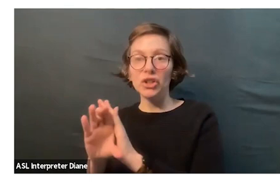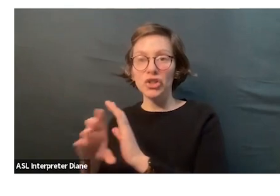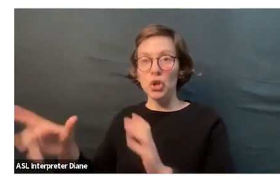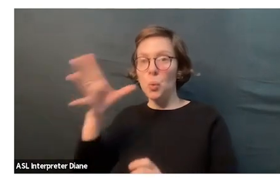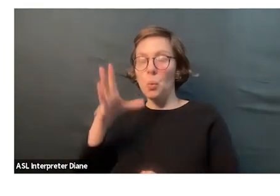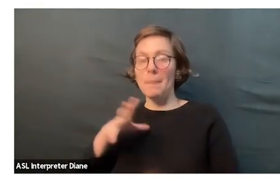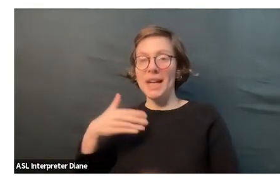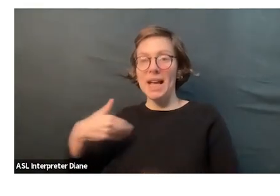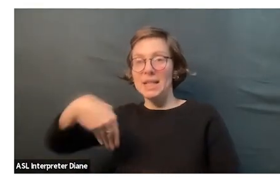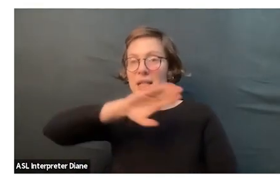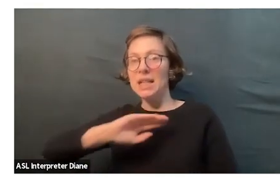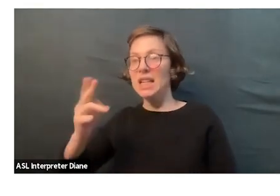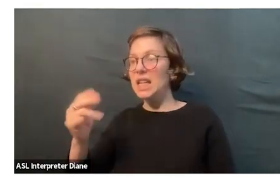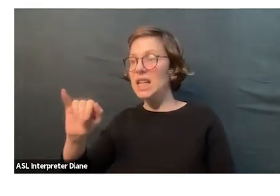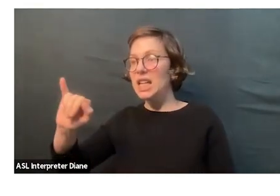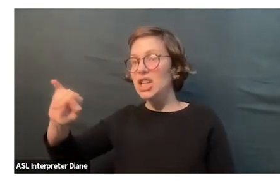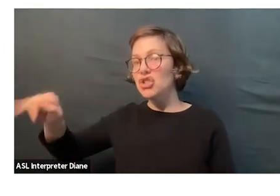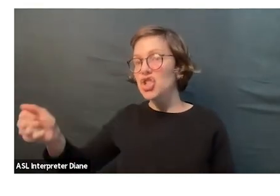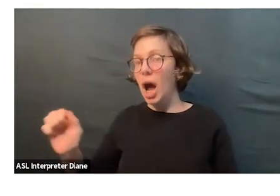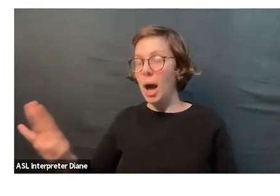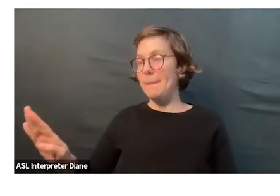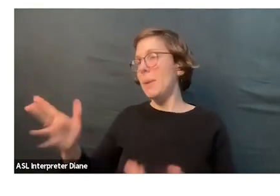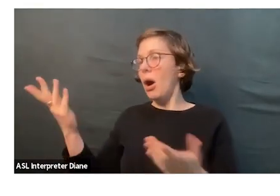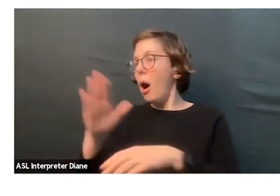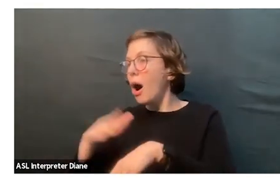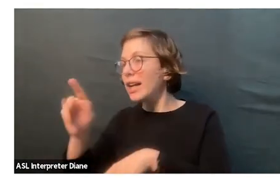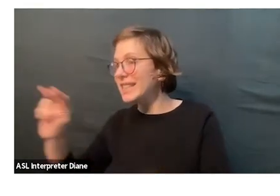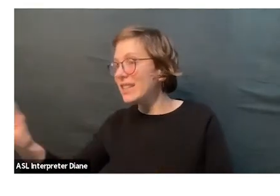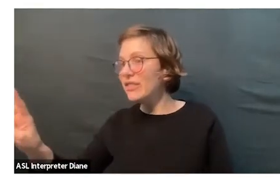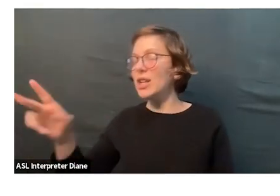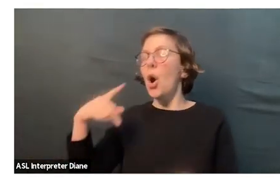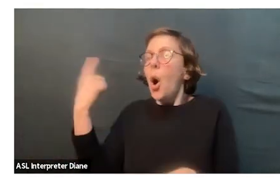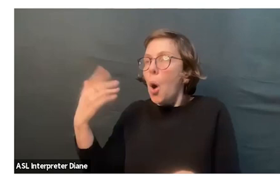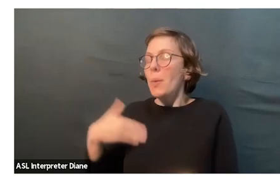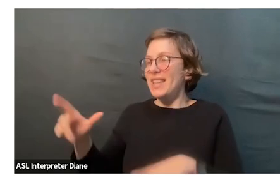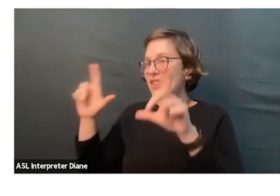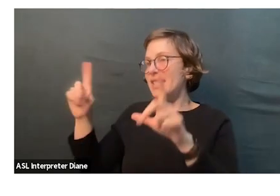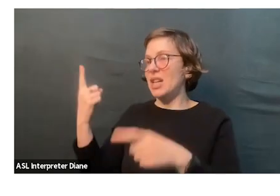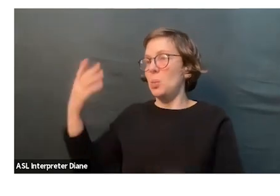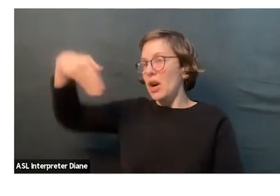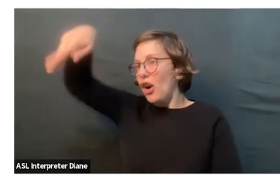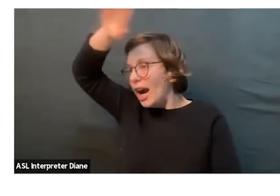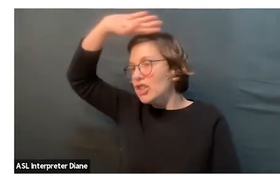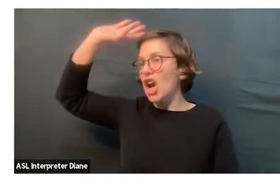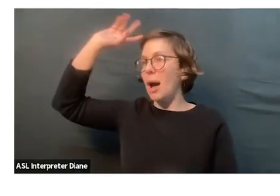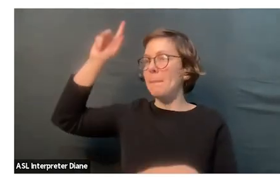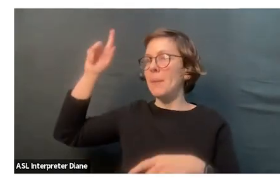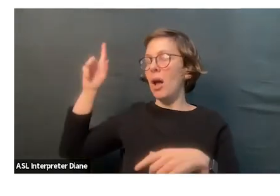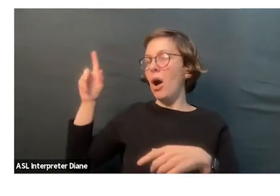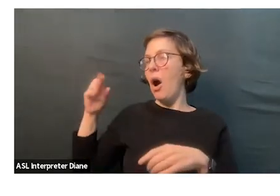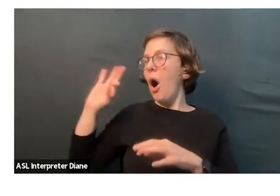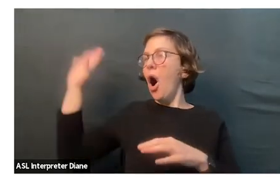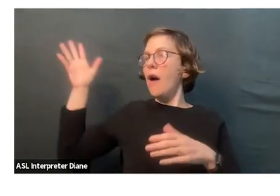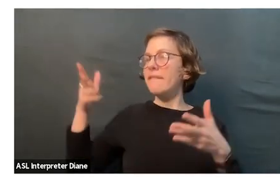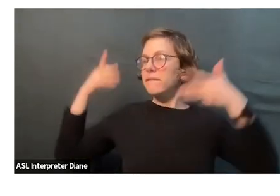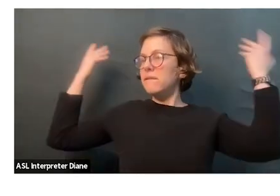to contribute. You contribute in the way that you know how to do that best, and expand your knowledge throughout the process. I love that.